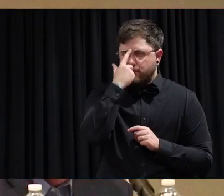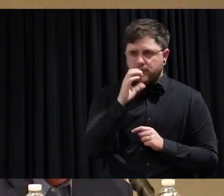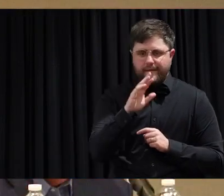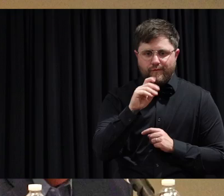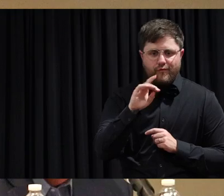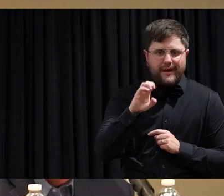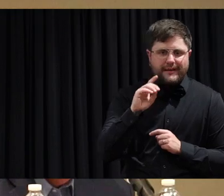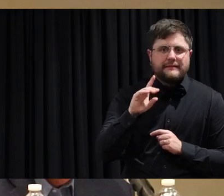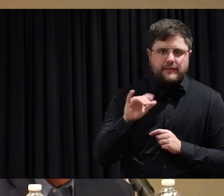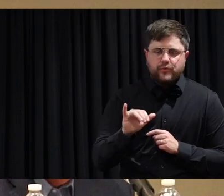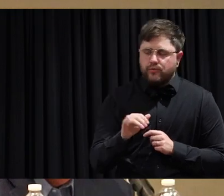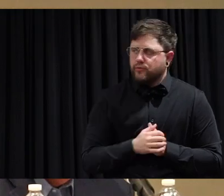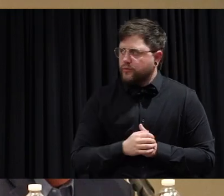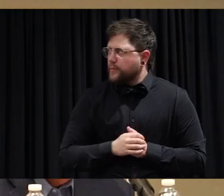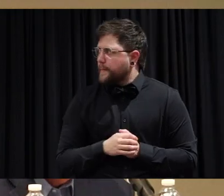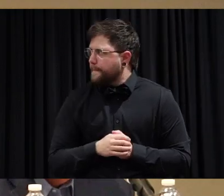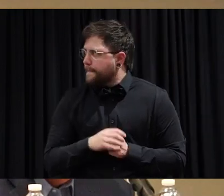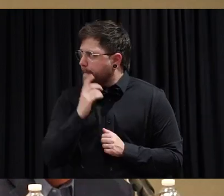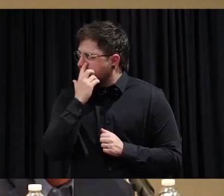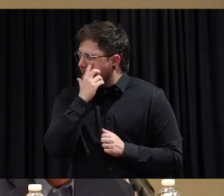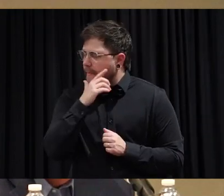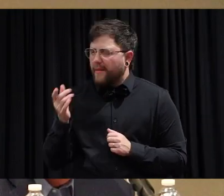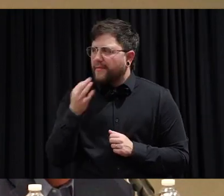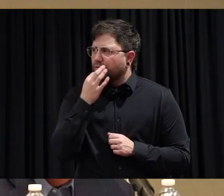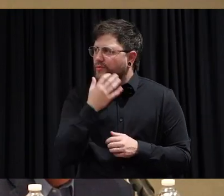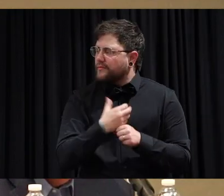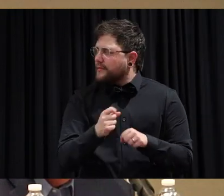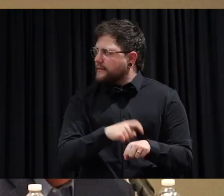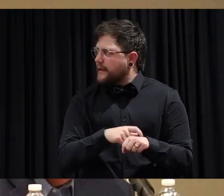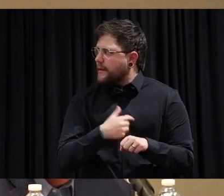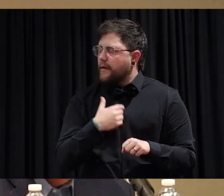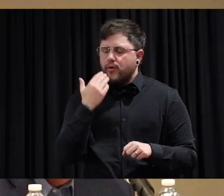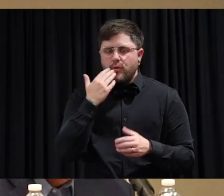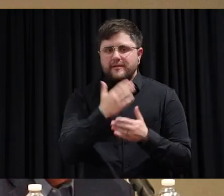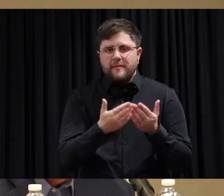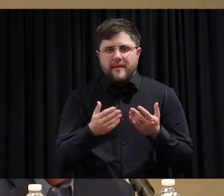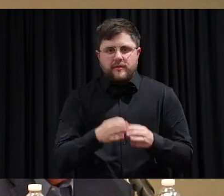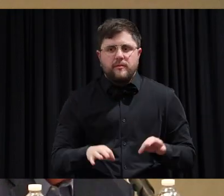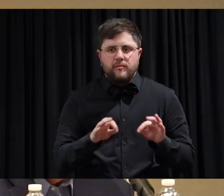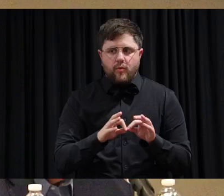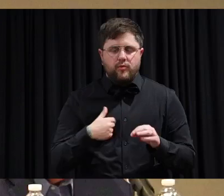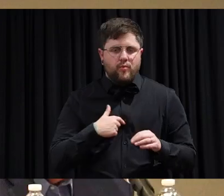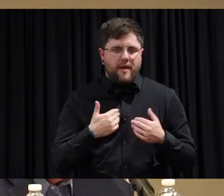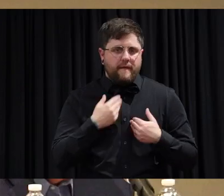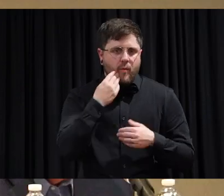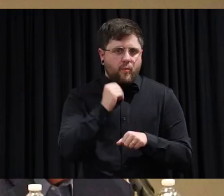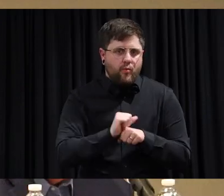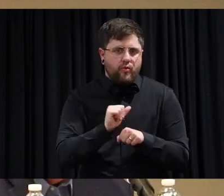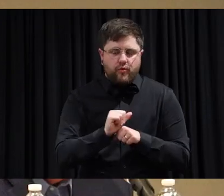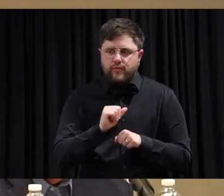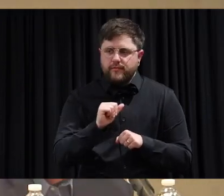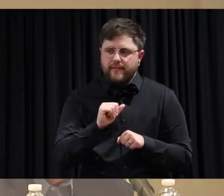well. Gail, yes, because we're running out of time, mm-hmm. I know some of the things that were important. We had homework to do with